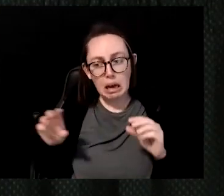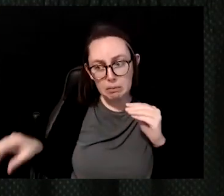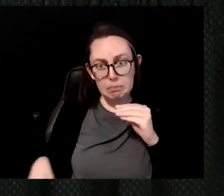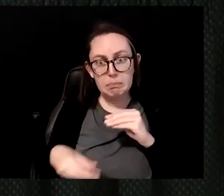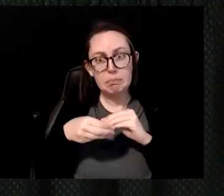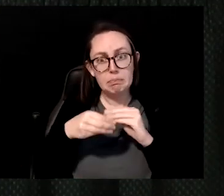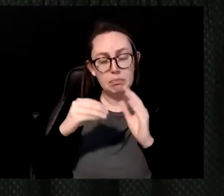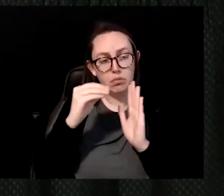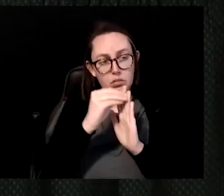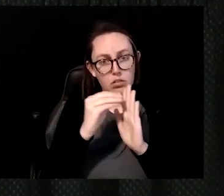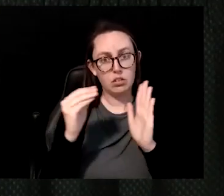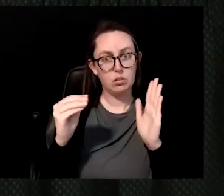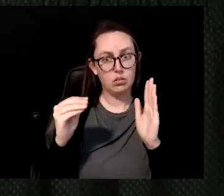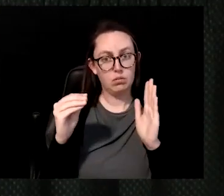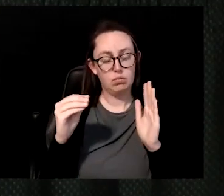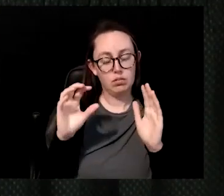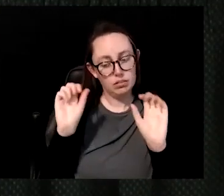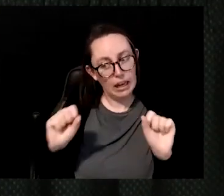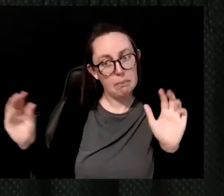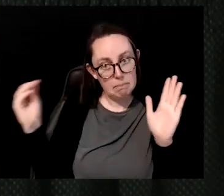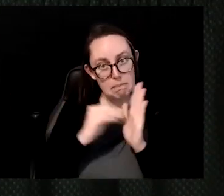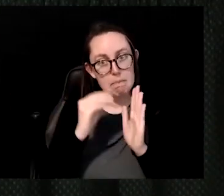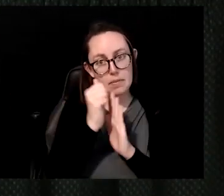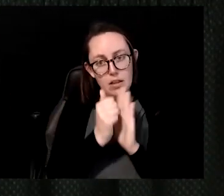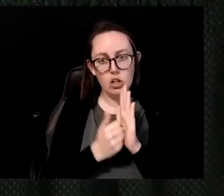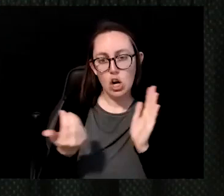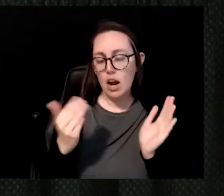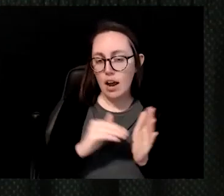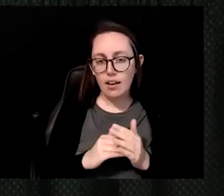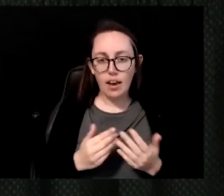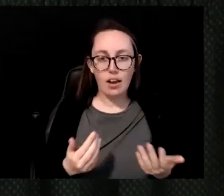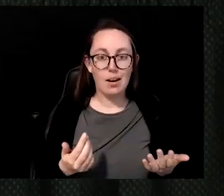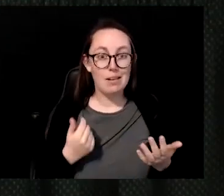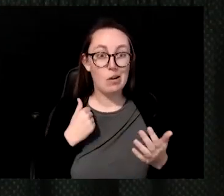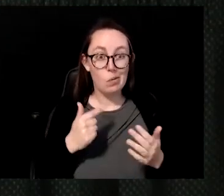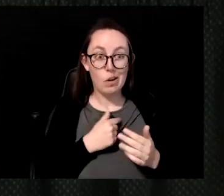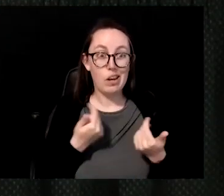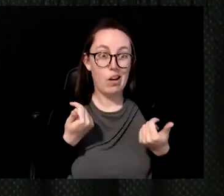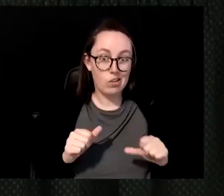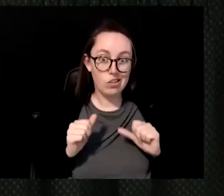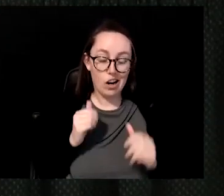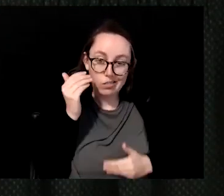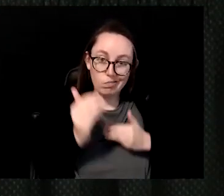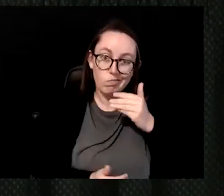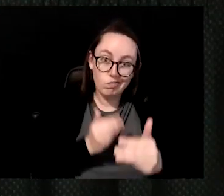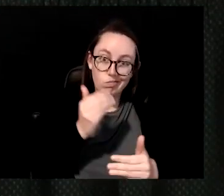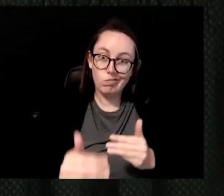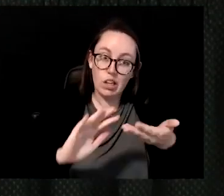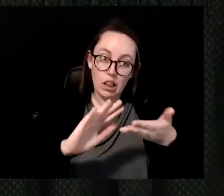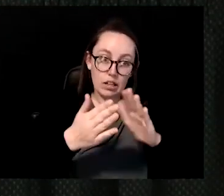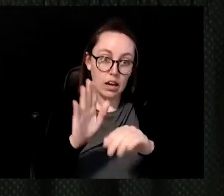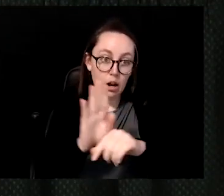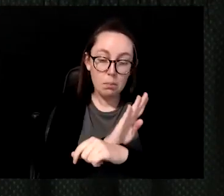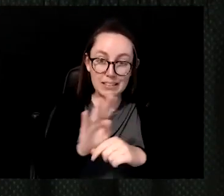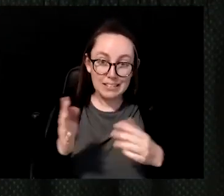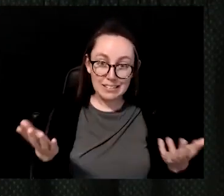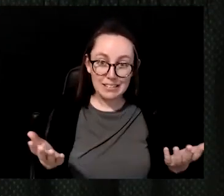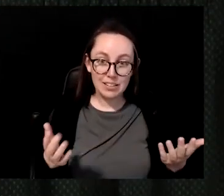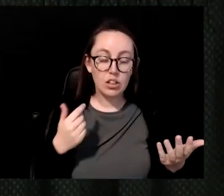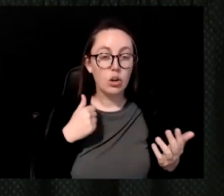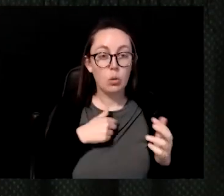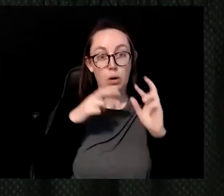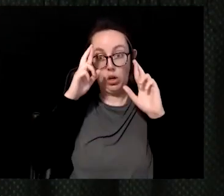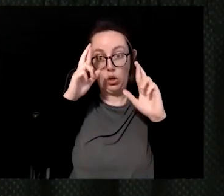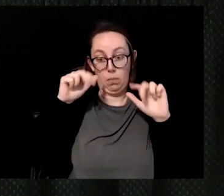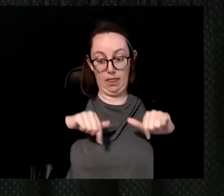felt kind of just basically we're trying to move the town's business forward and we hope that this board would act responsibly just like we know the next board